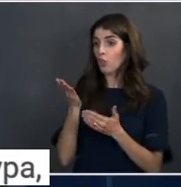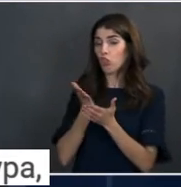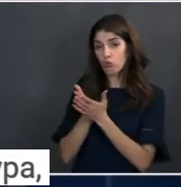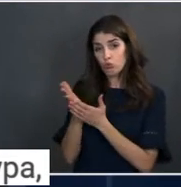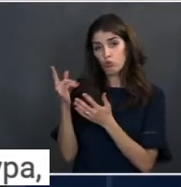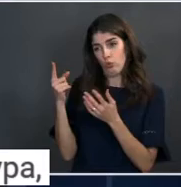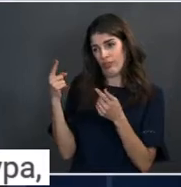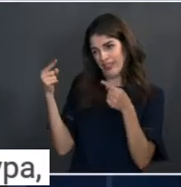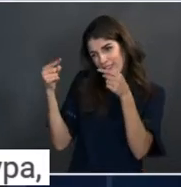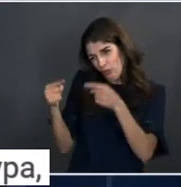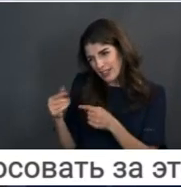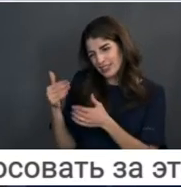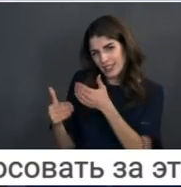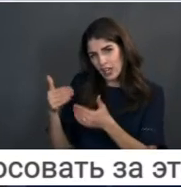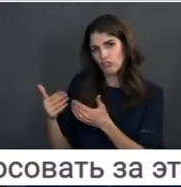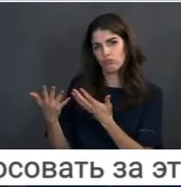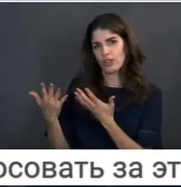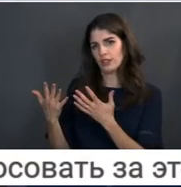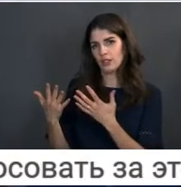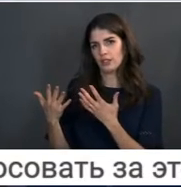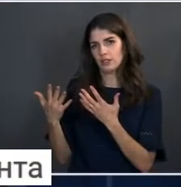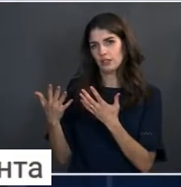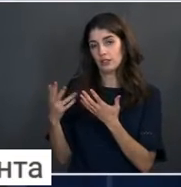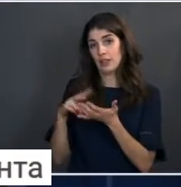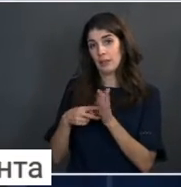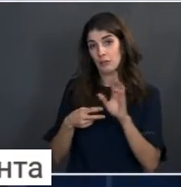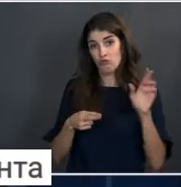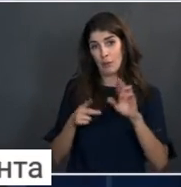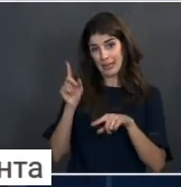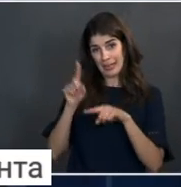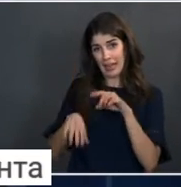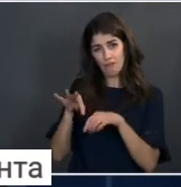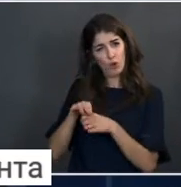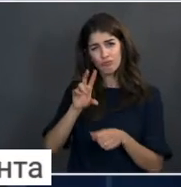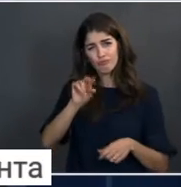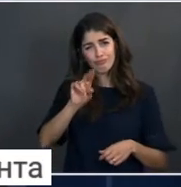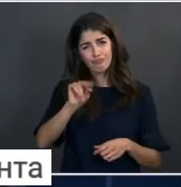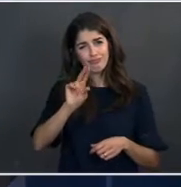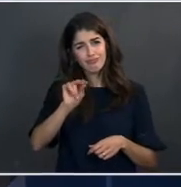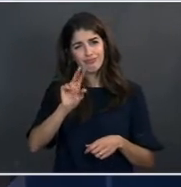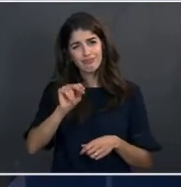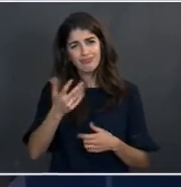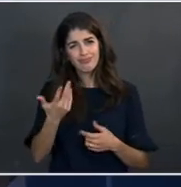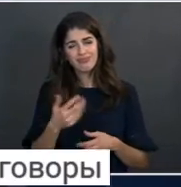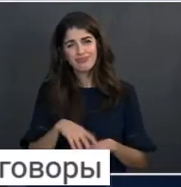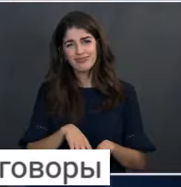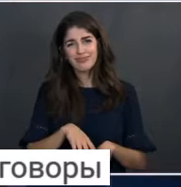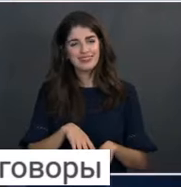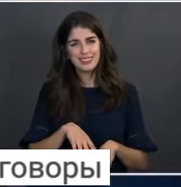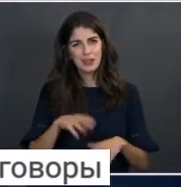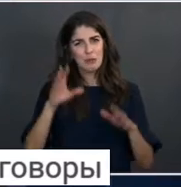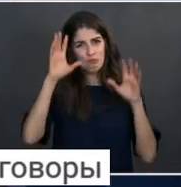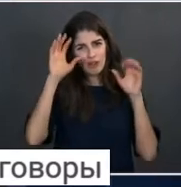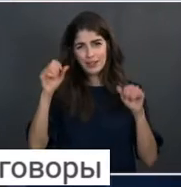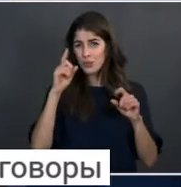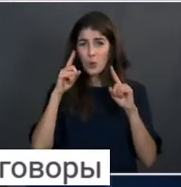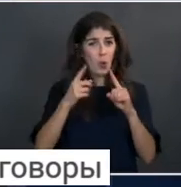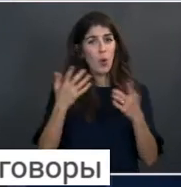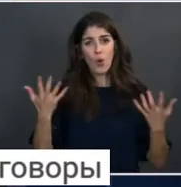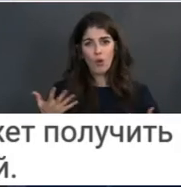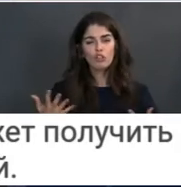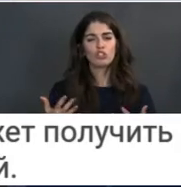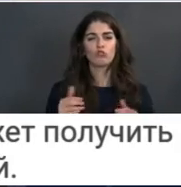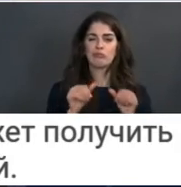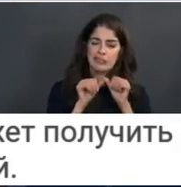again, a parliamentary procedure, it doesn't mean they can't vote for it. And the president's objective and focus is to continue to have those